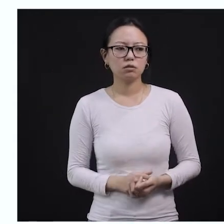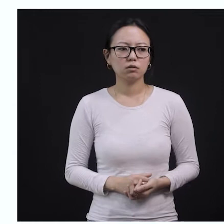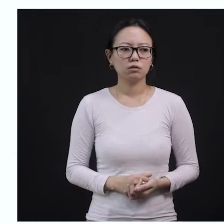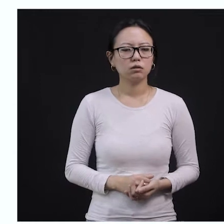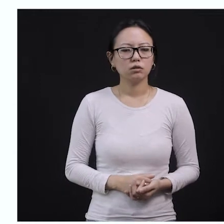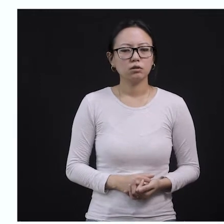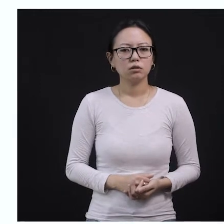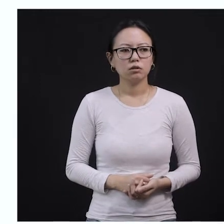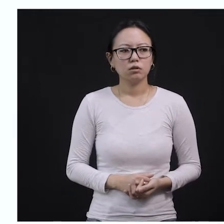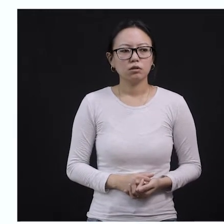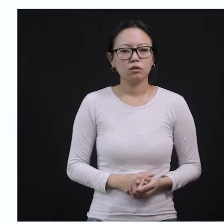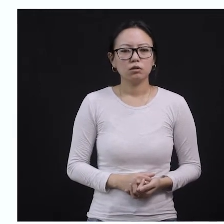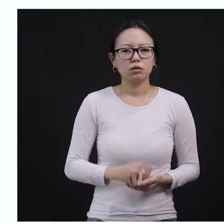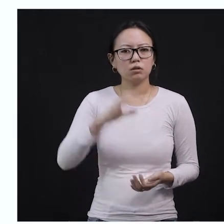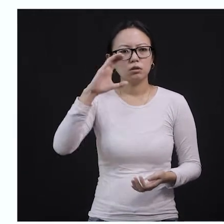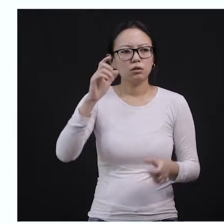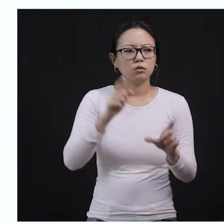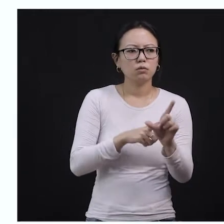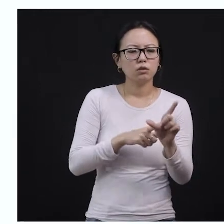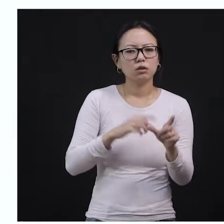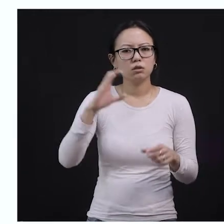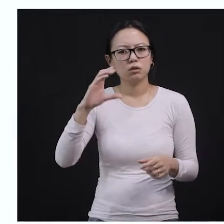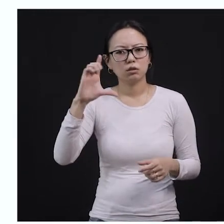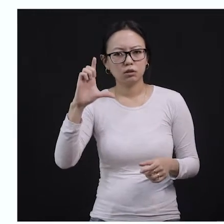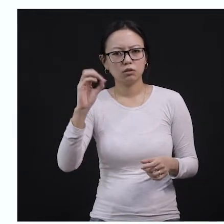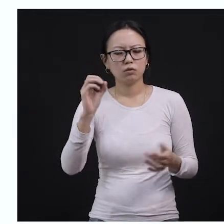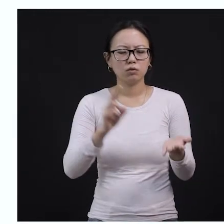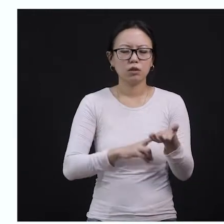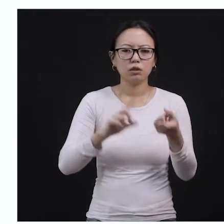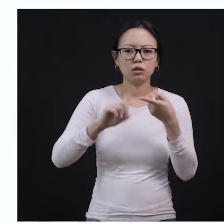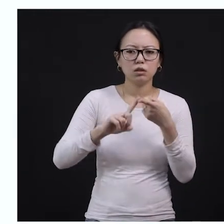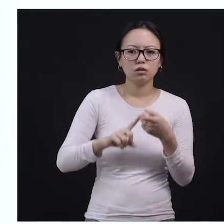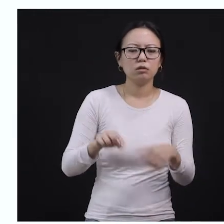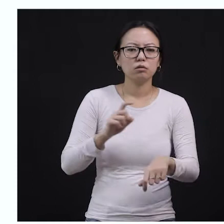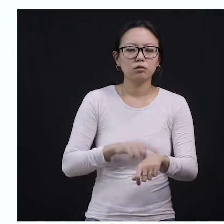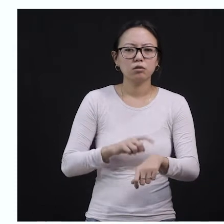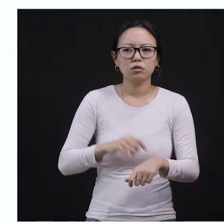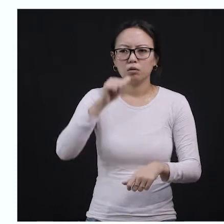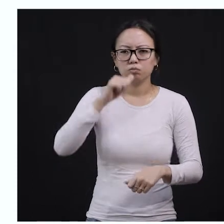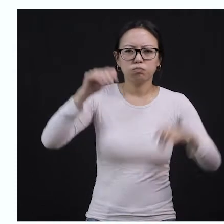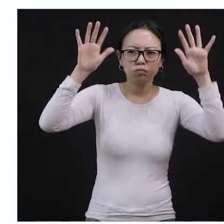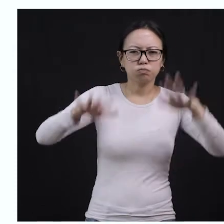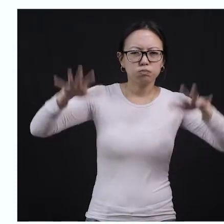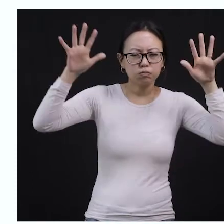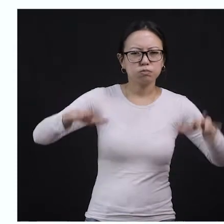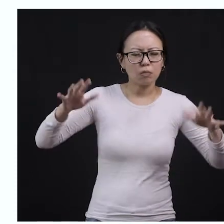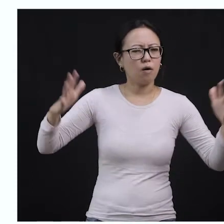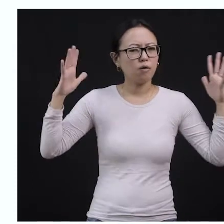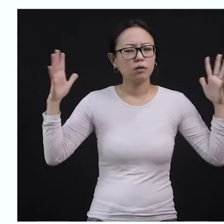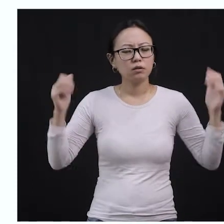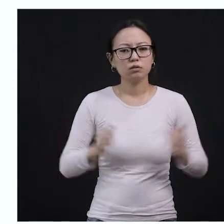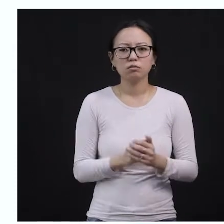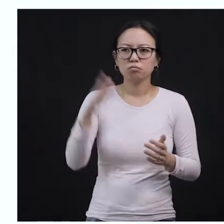during cyclone, there is heavy rainfall as well as windy, heavy wind, all right? Very strong wind